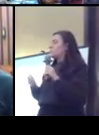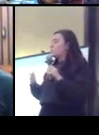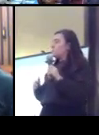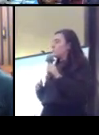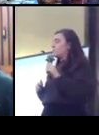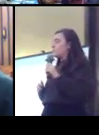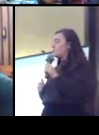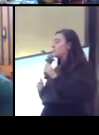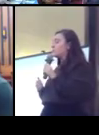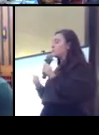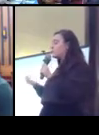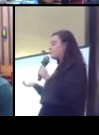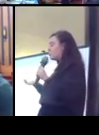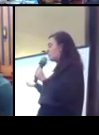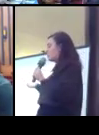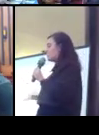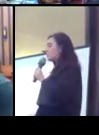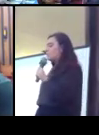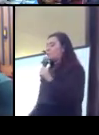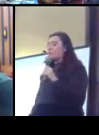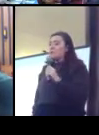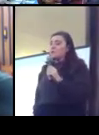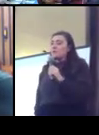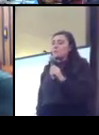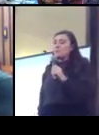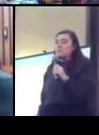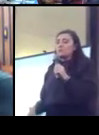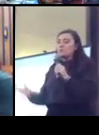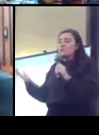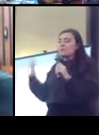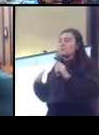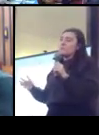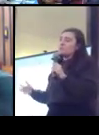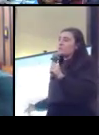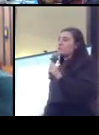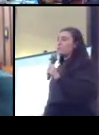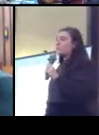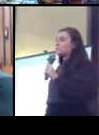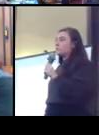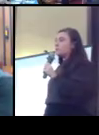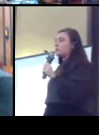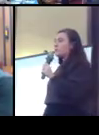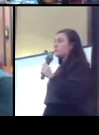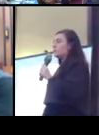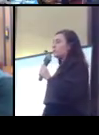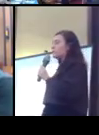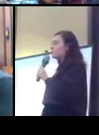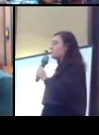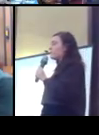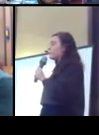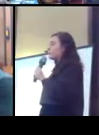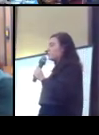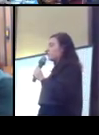tools with new investment. Jonathan showed an example of the sort of housing facilities that we did as a part of